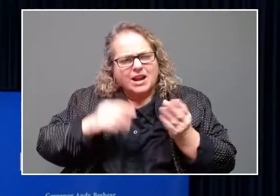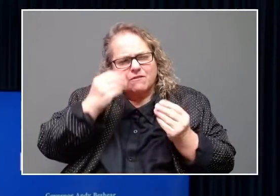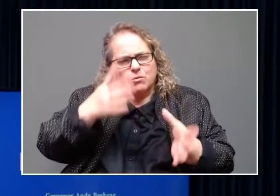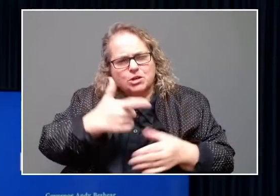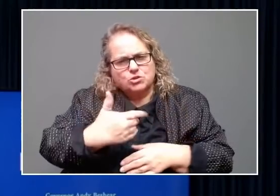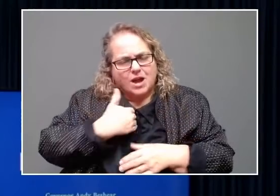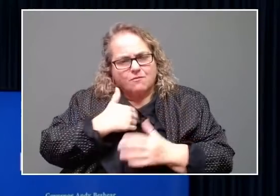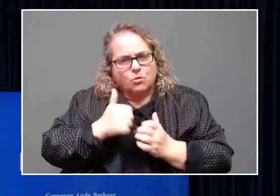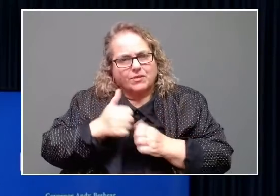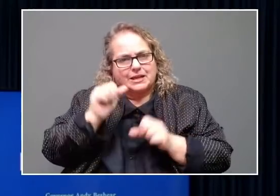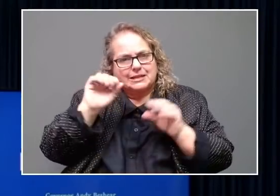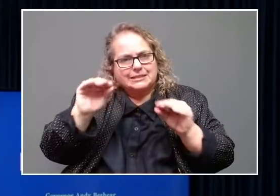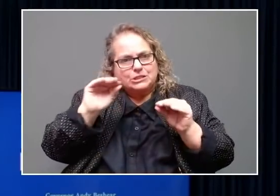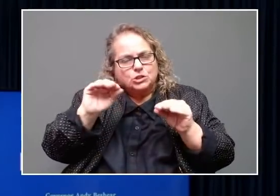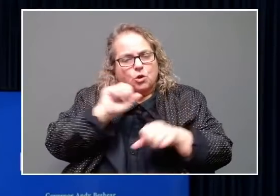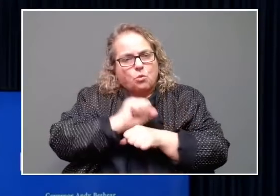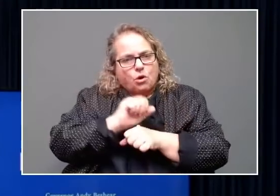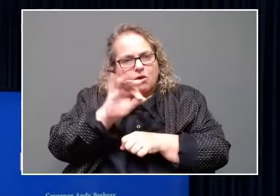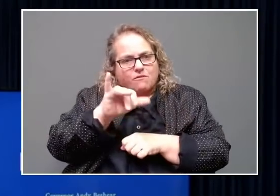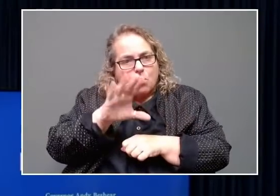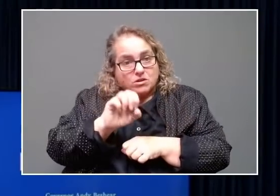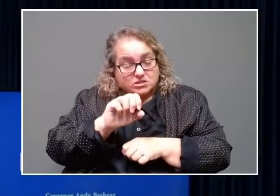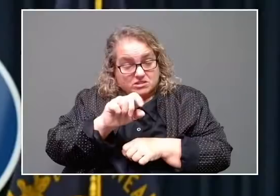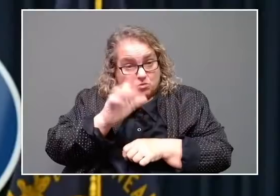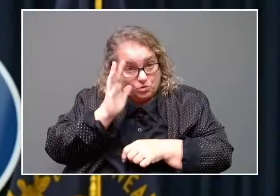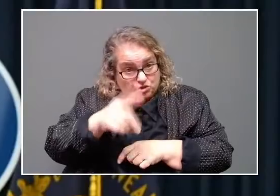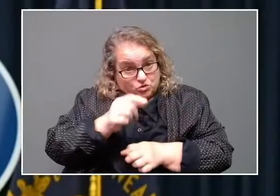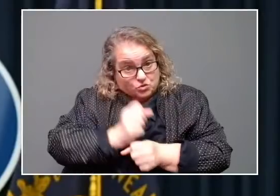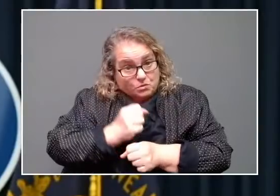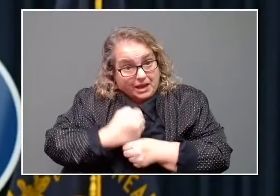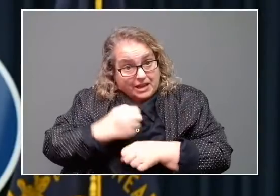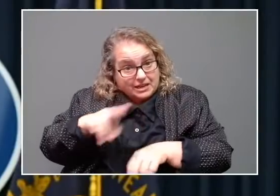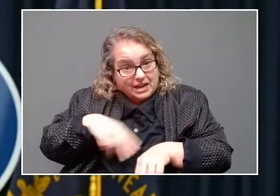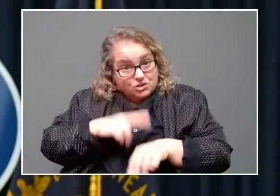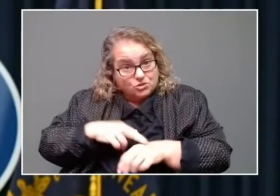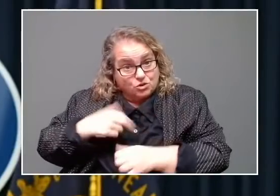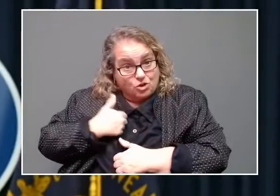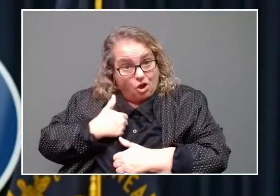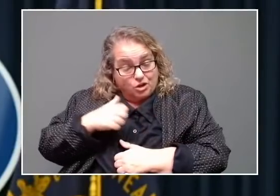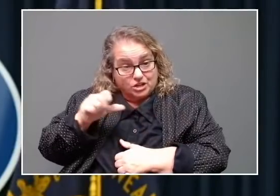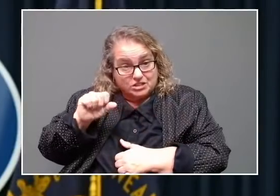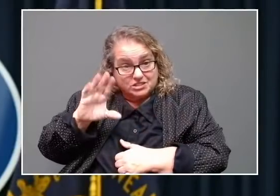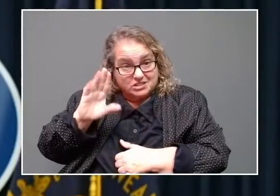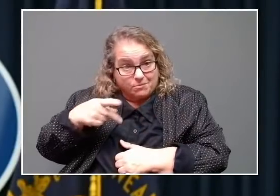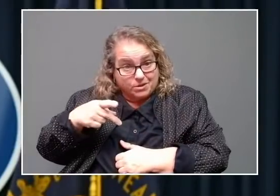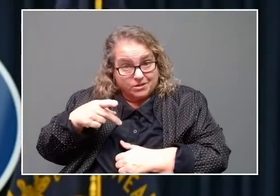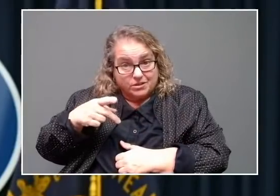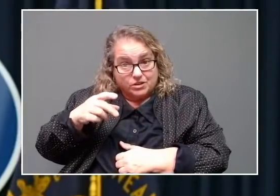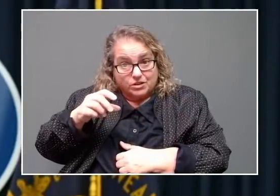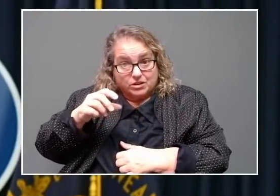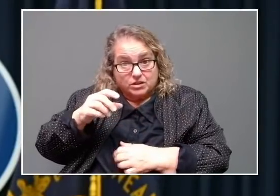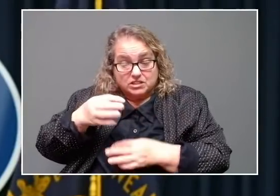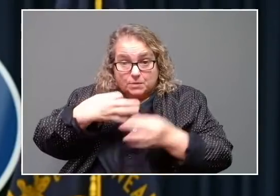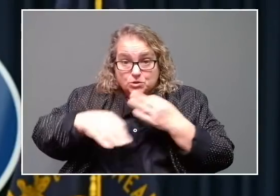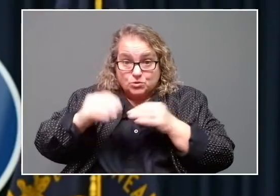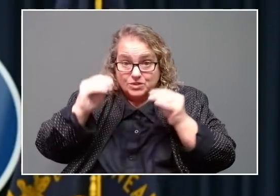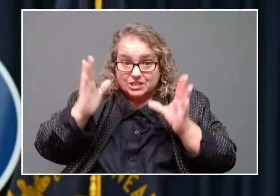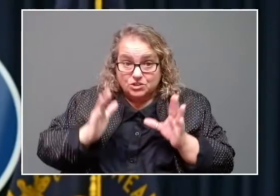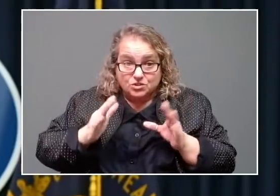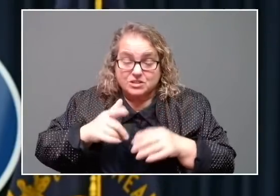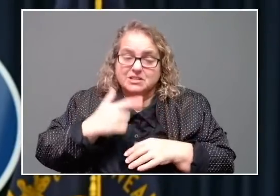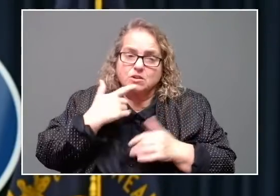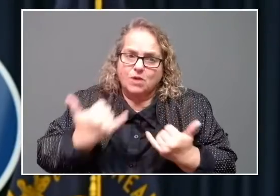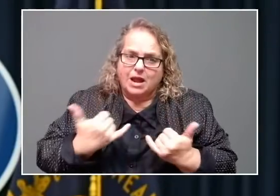consider making Guard members substitute teachers? Well, right now we've got over 440